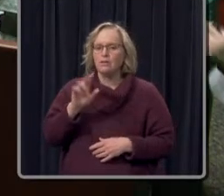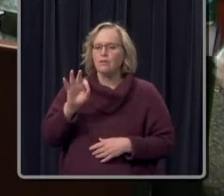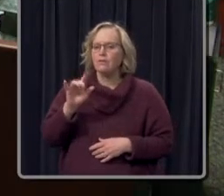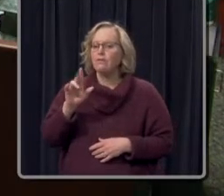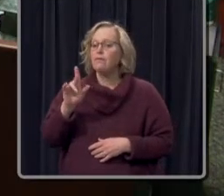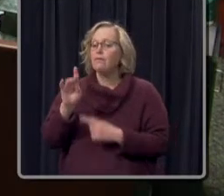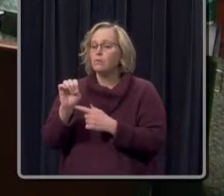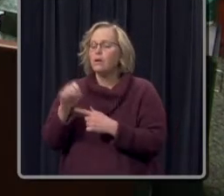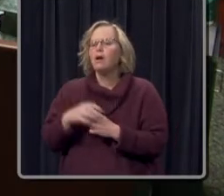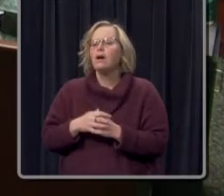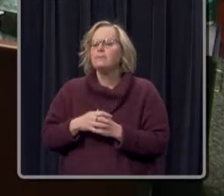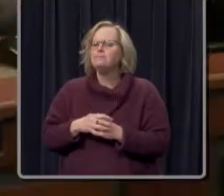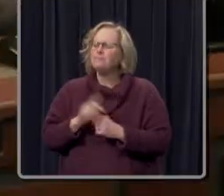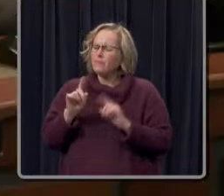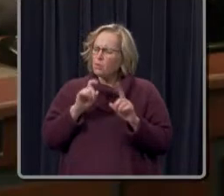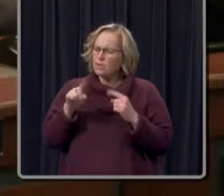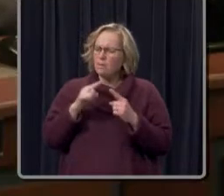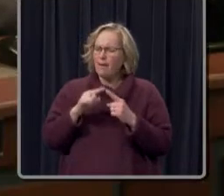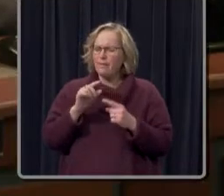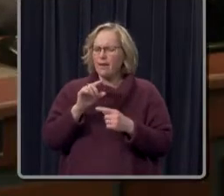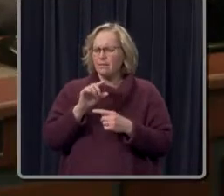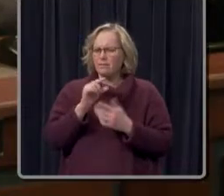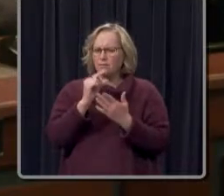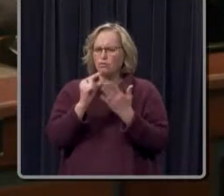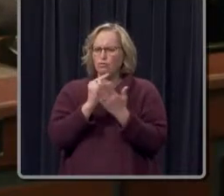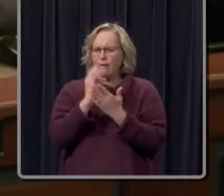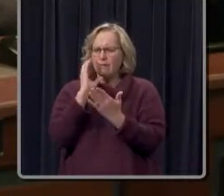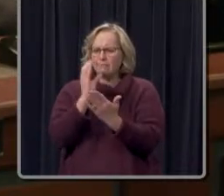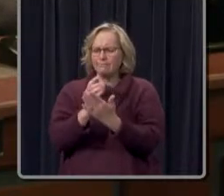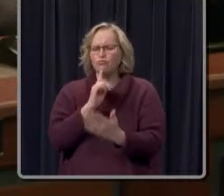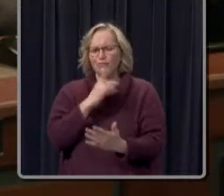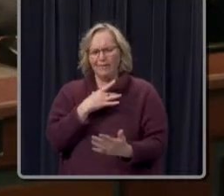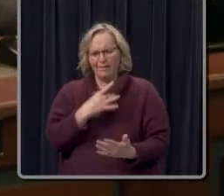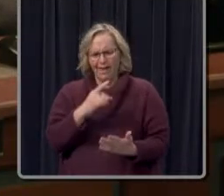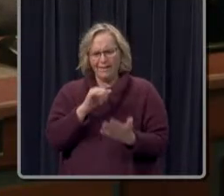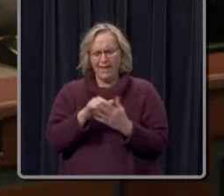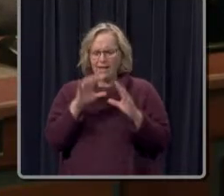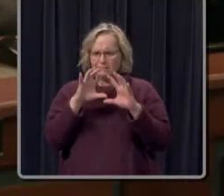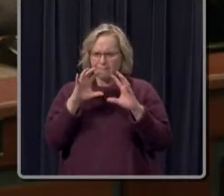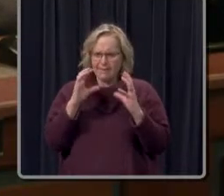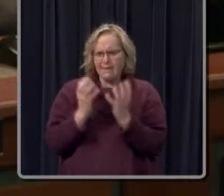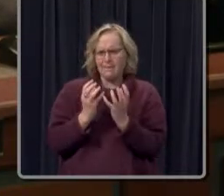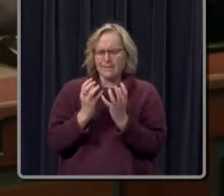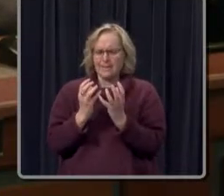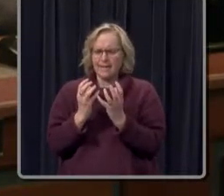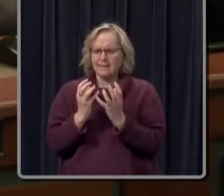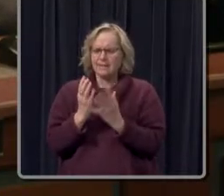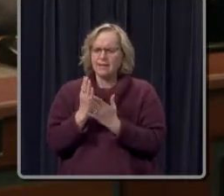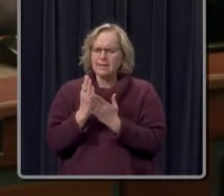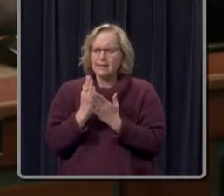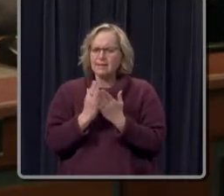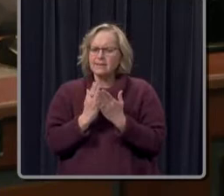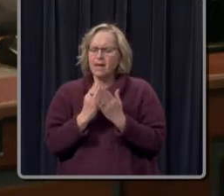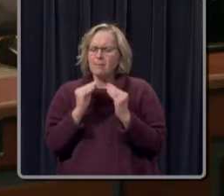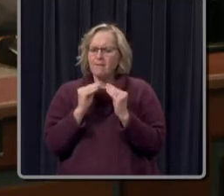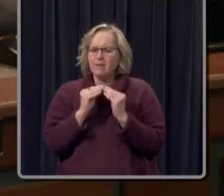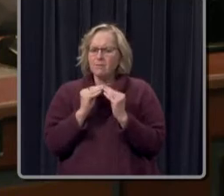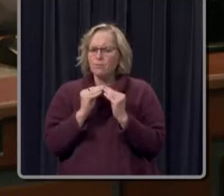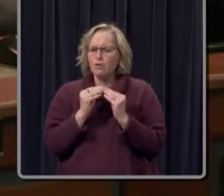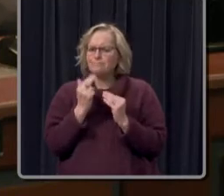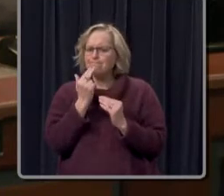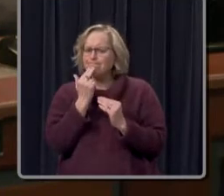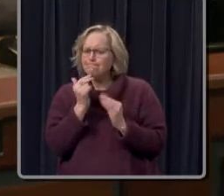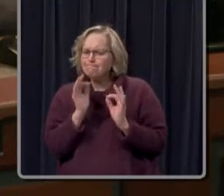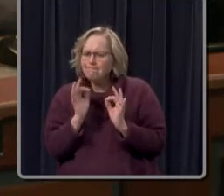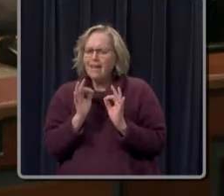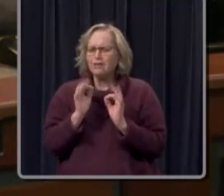about the graphic. That I really like that. It encapsulates some of the finer details that I was